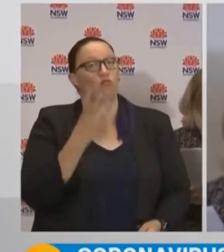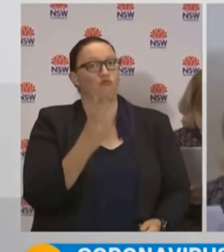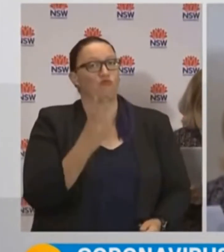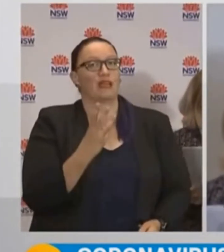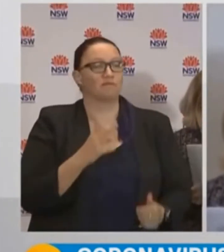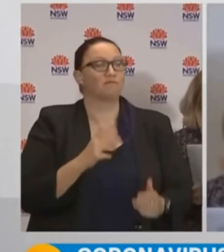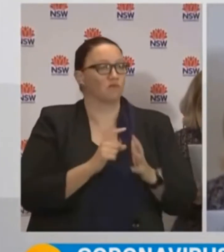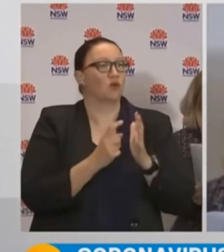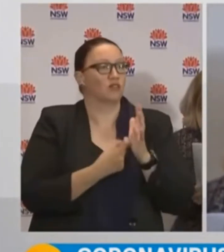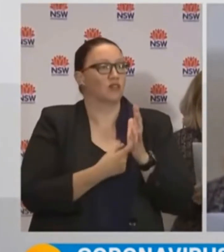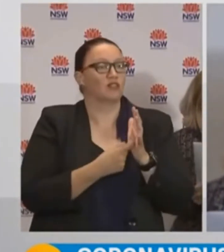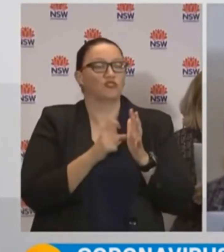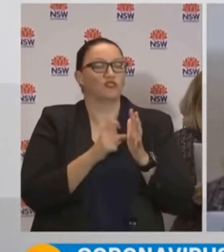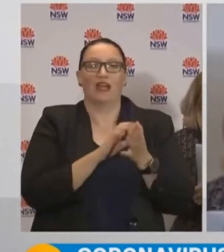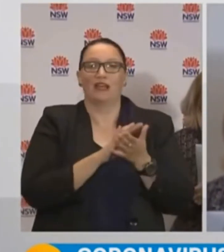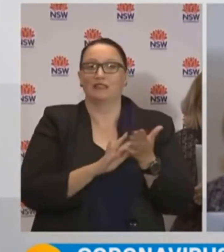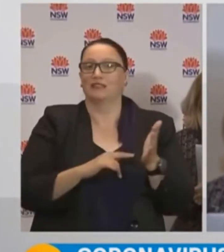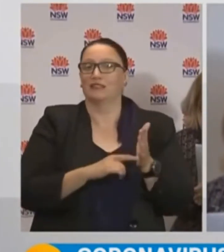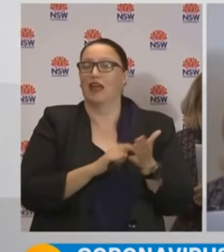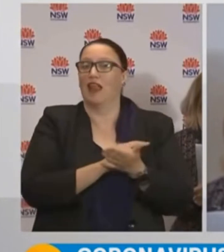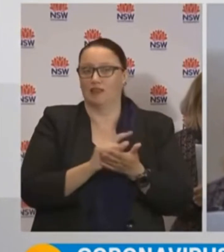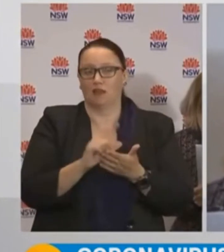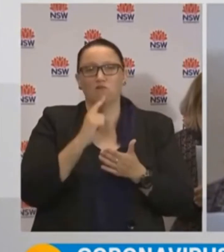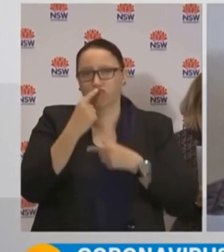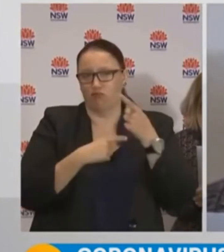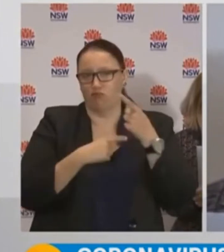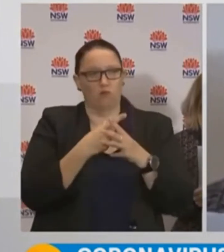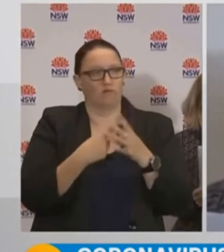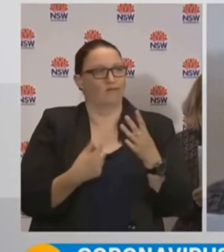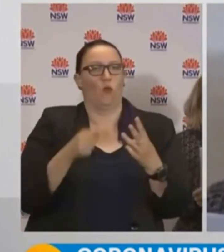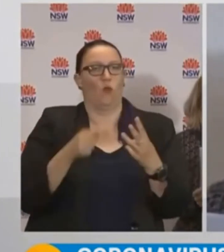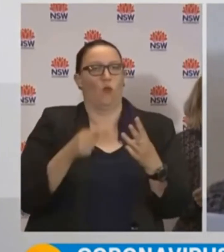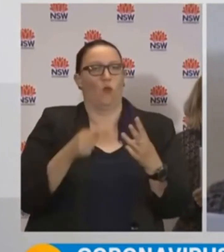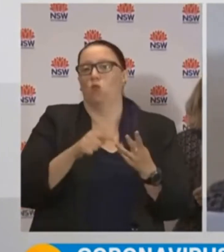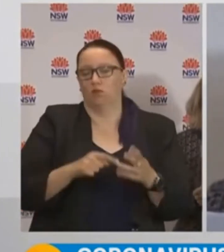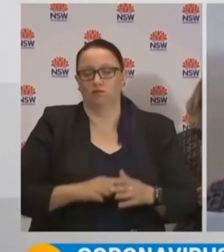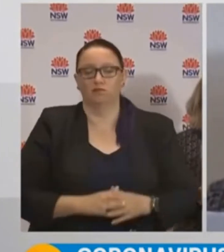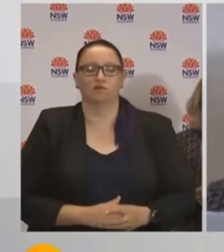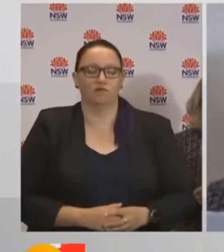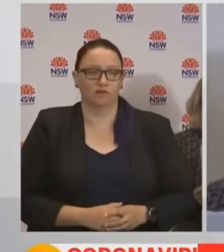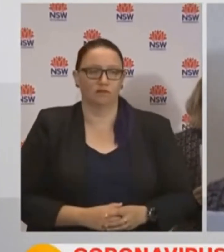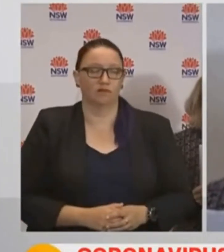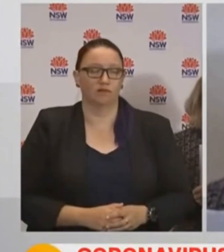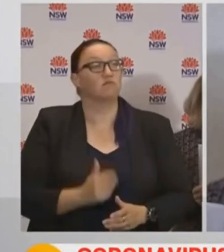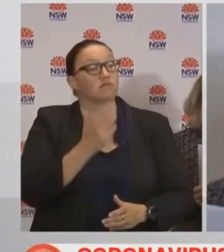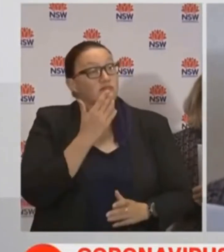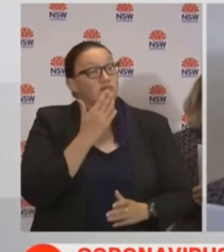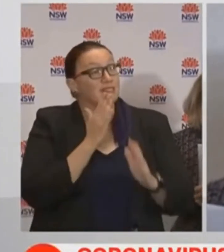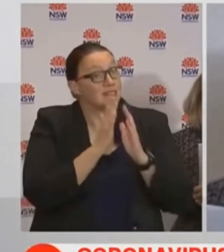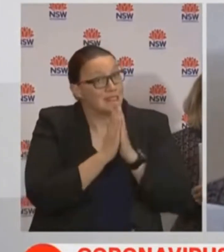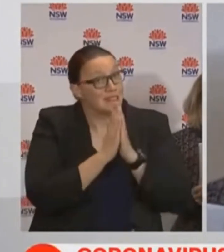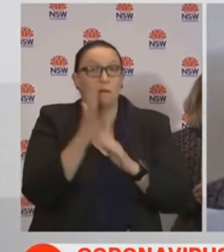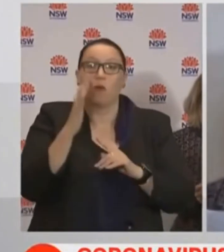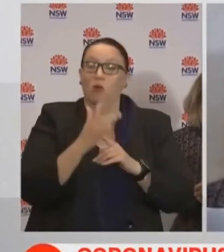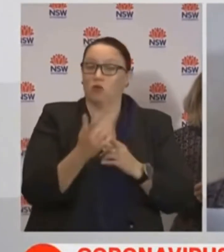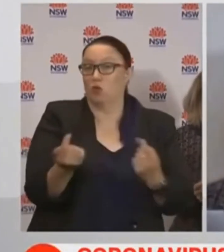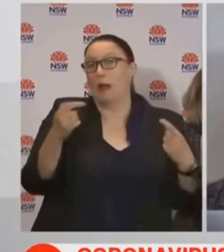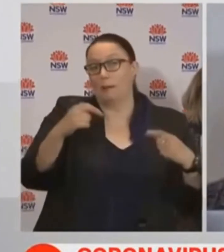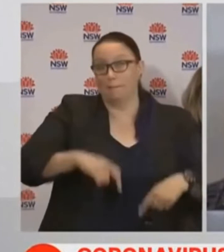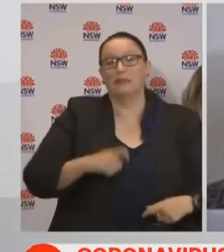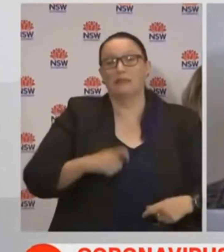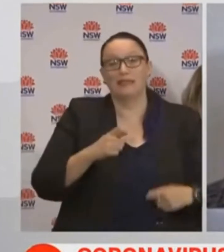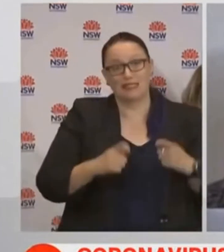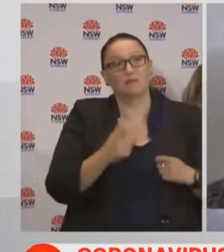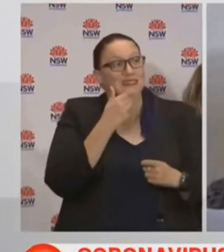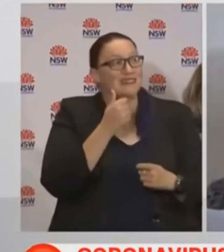three cases. But it is so critical and so important to make sure people come forward and get tested. I can't stress that enough. It